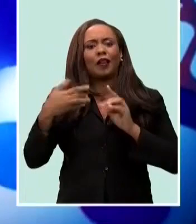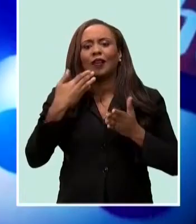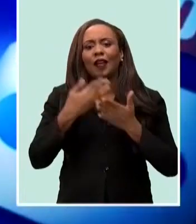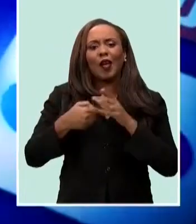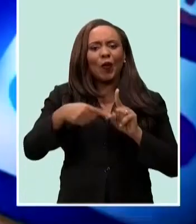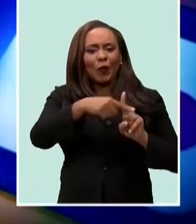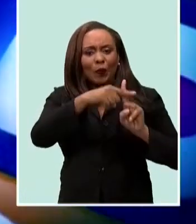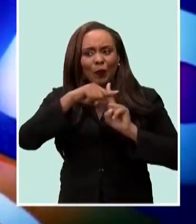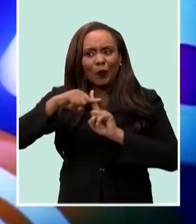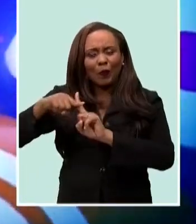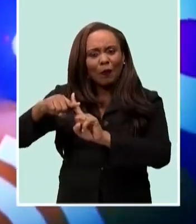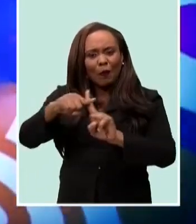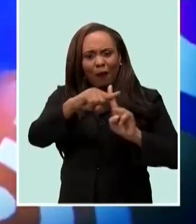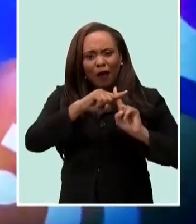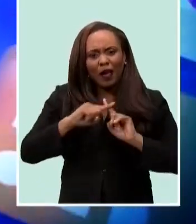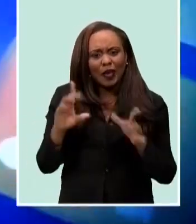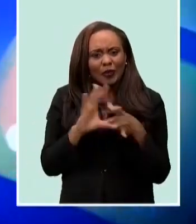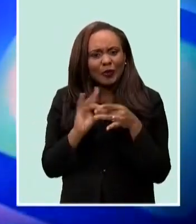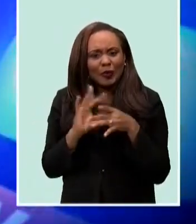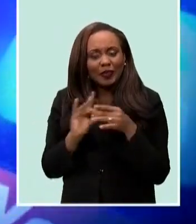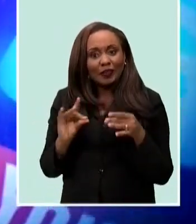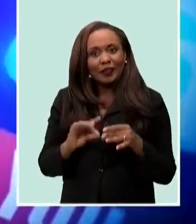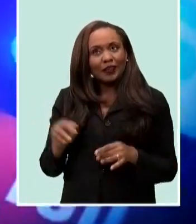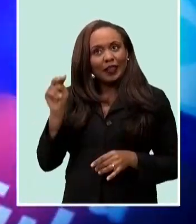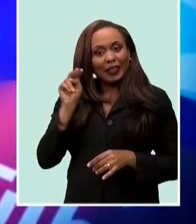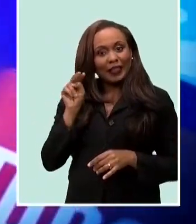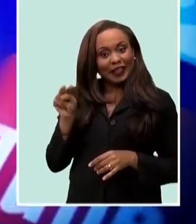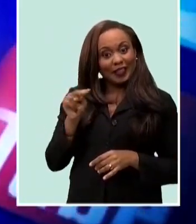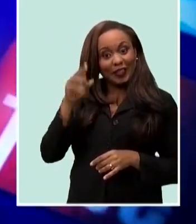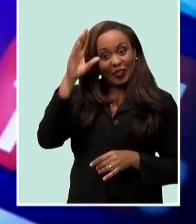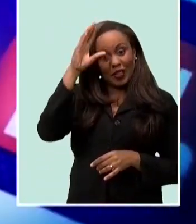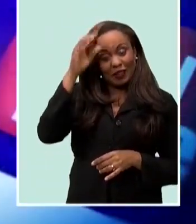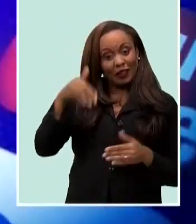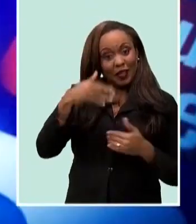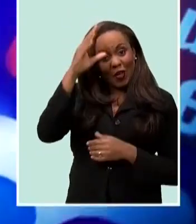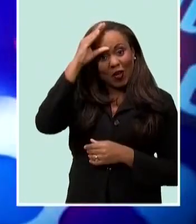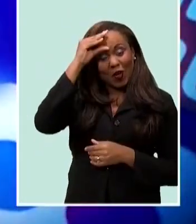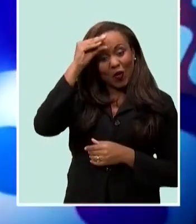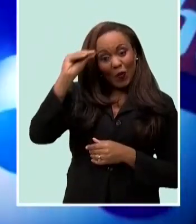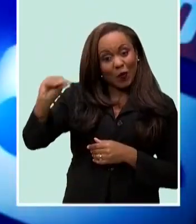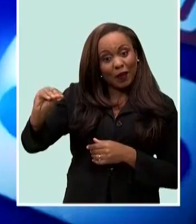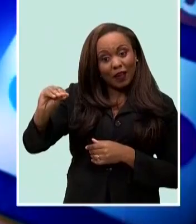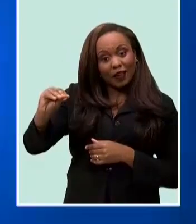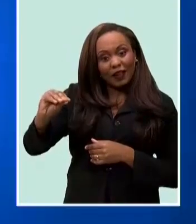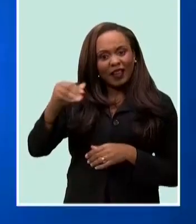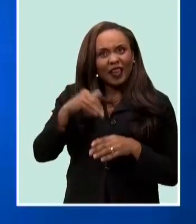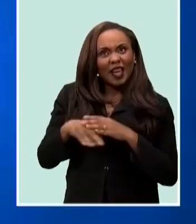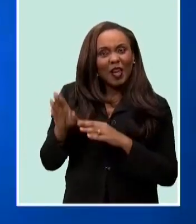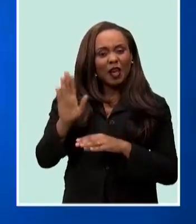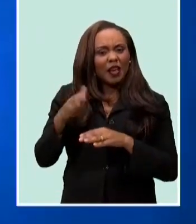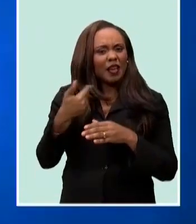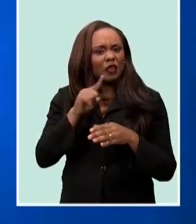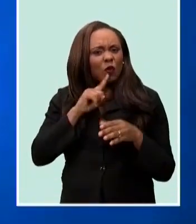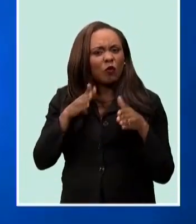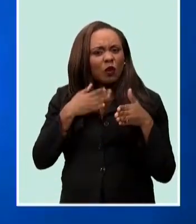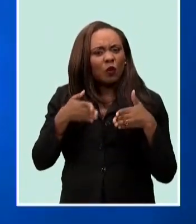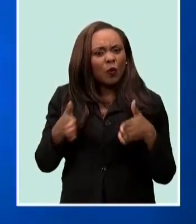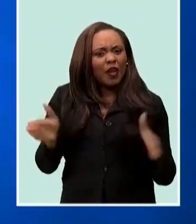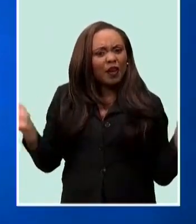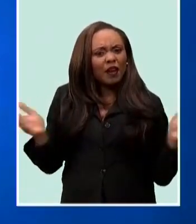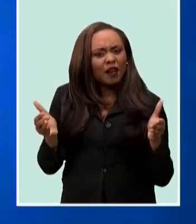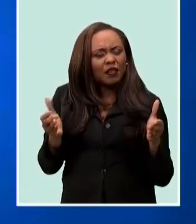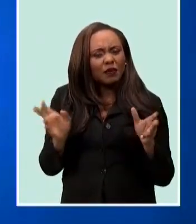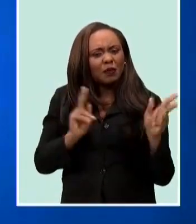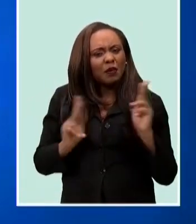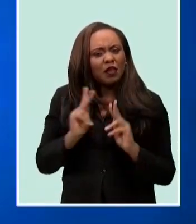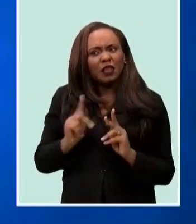good and positive young people who are doing great things. So take this young man, for instance, who in his own rhythmic way is